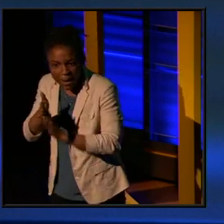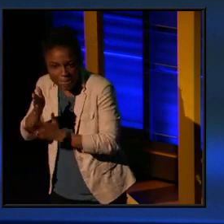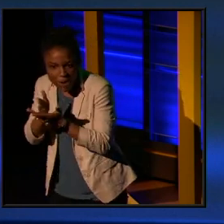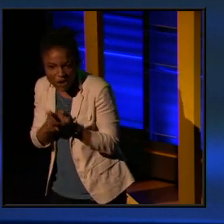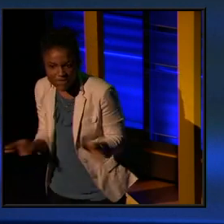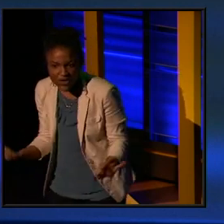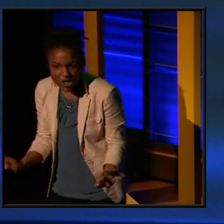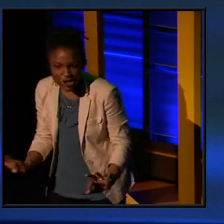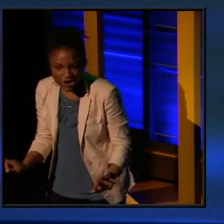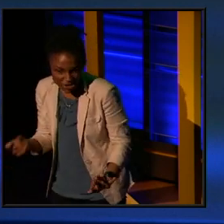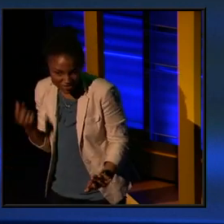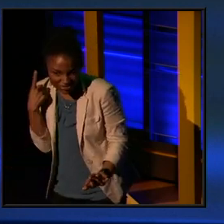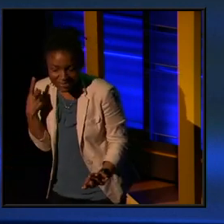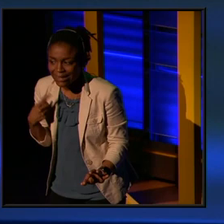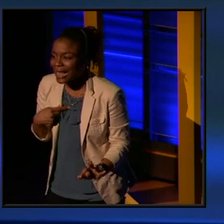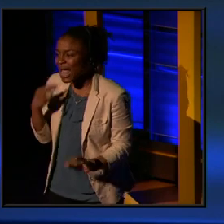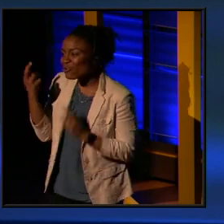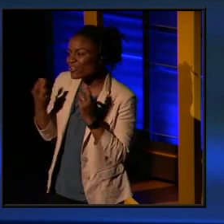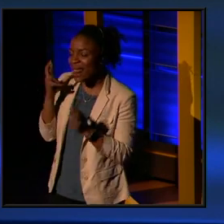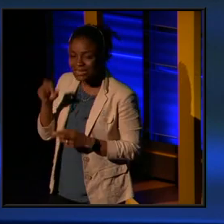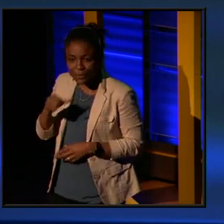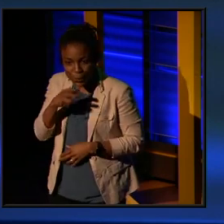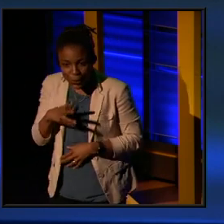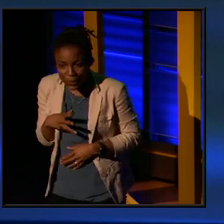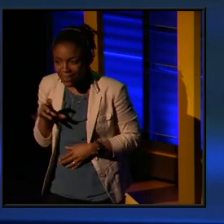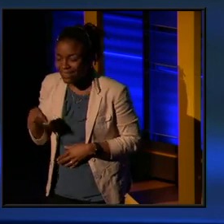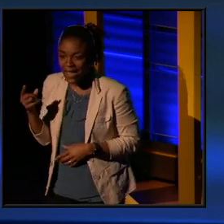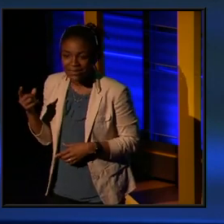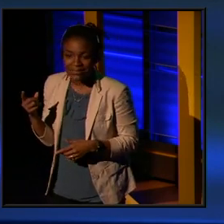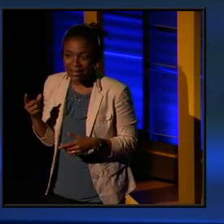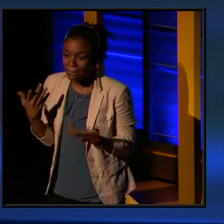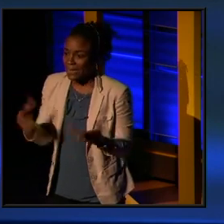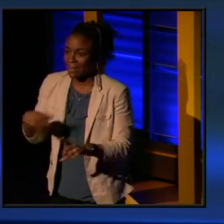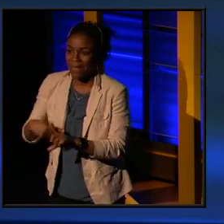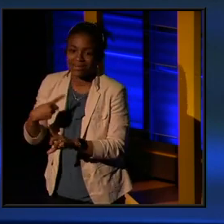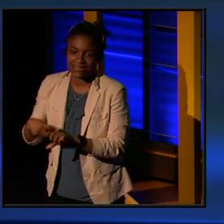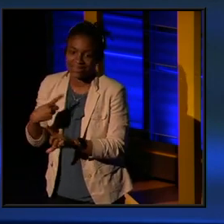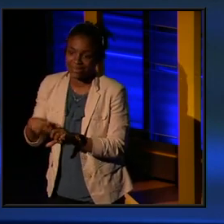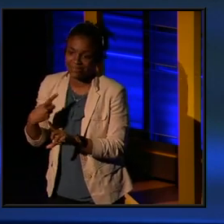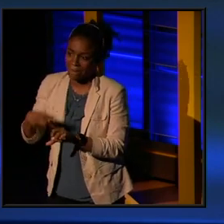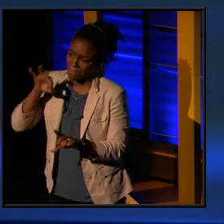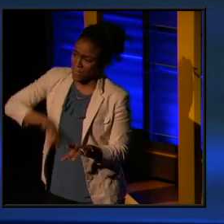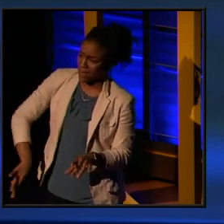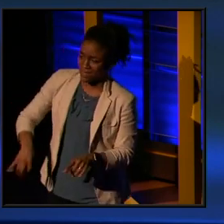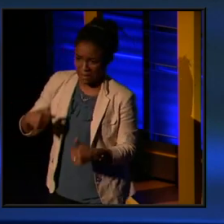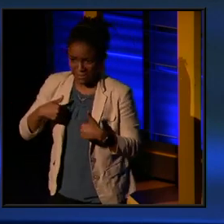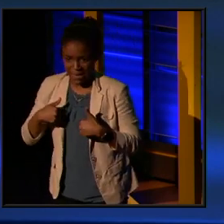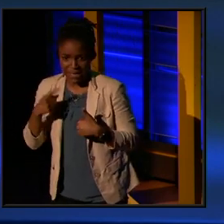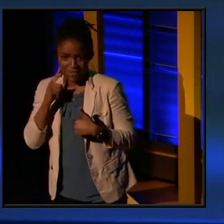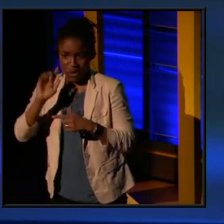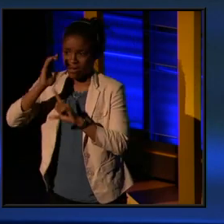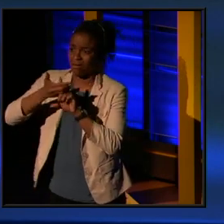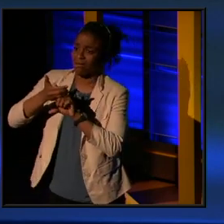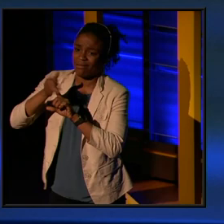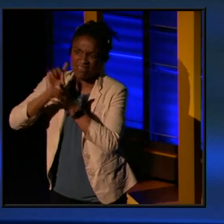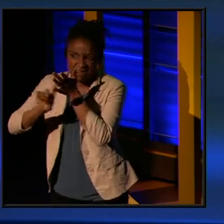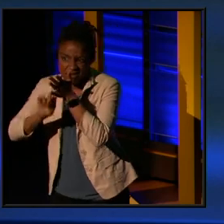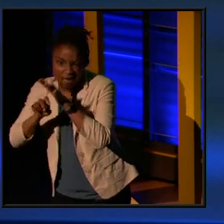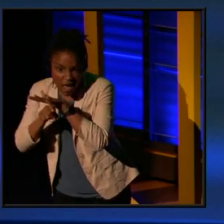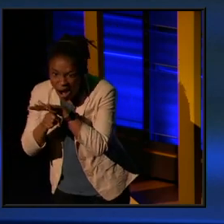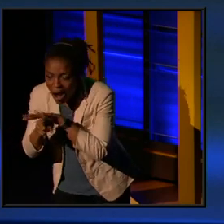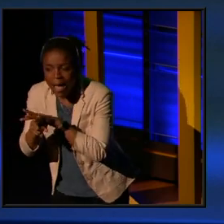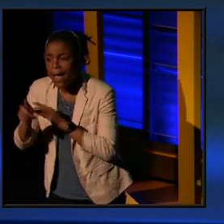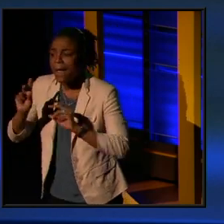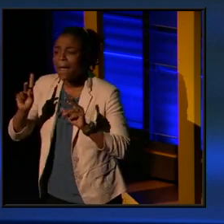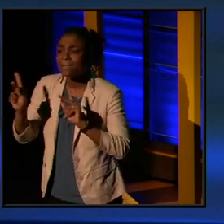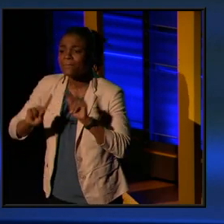And I've also realized that being a woman is such an asset when you're doing undercover investigative work, because people see you as less threatening.